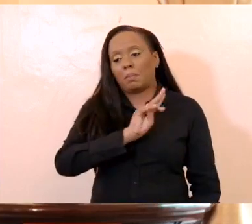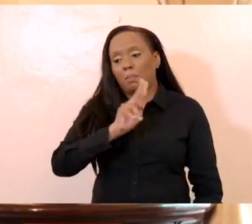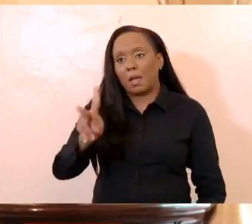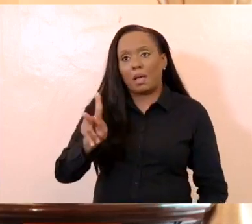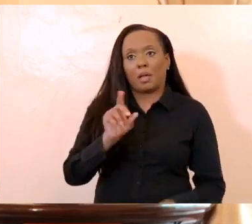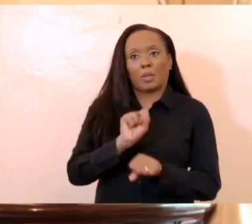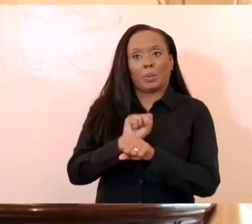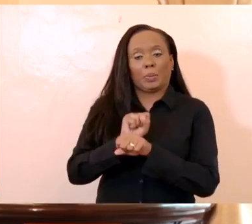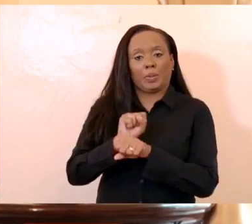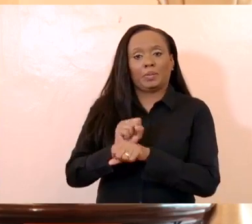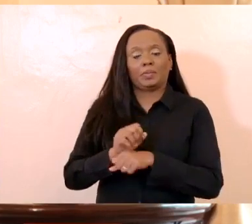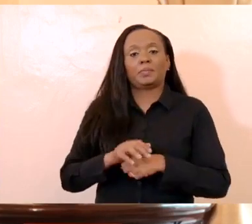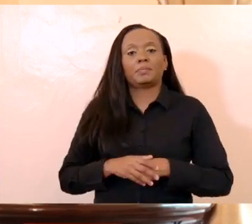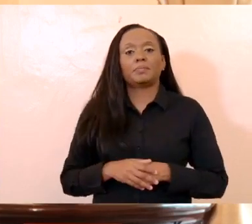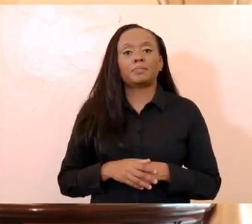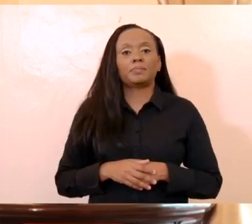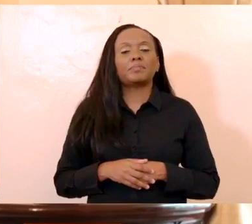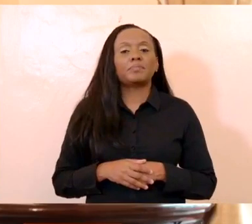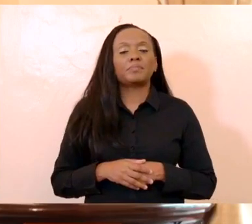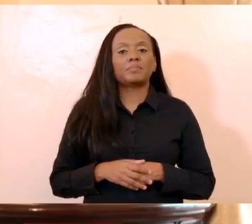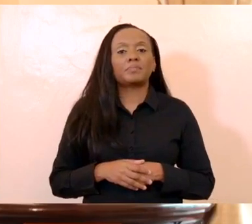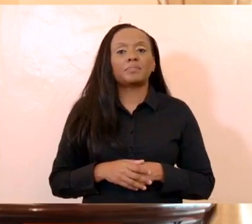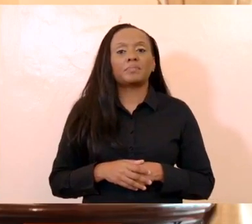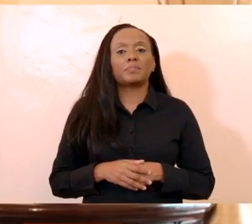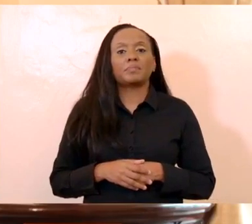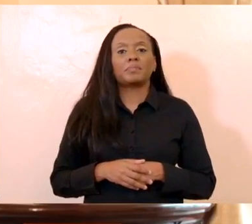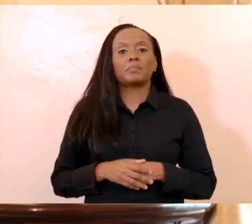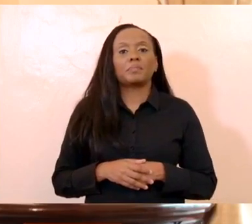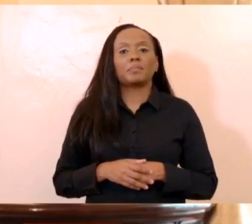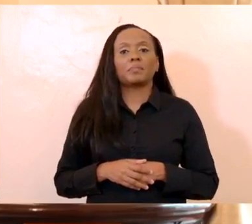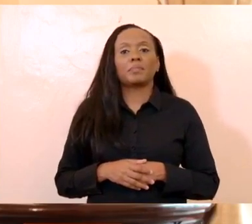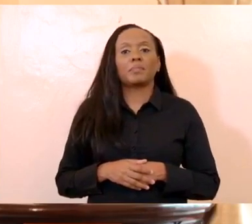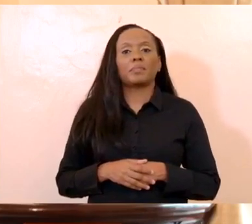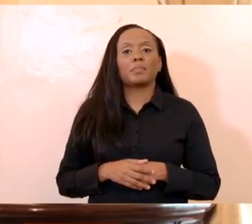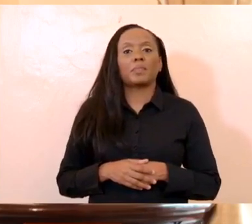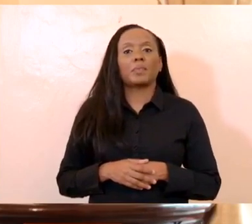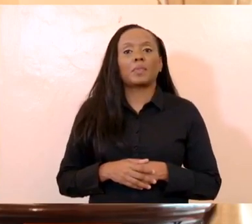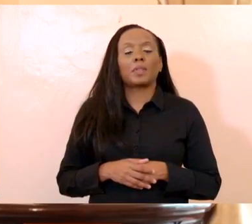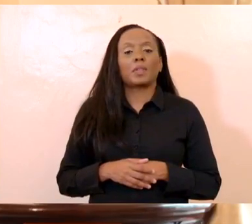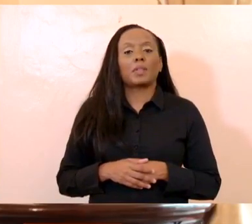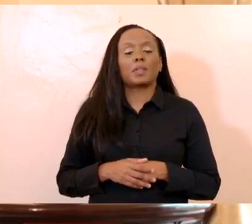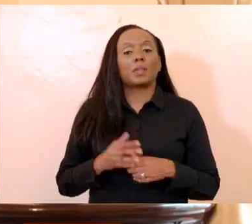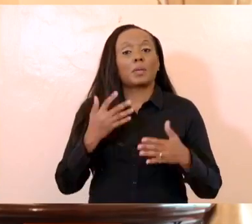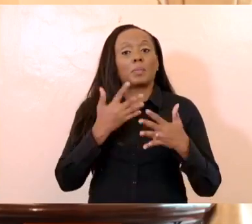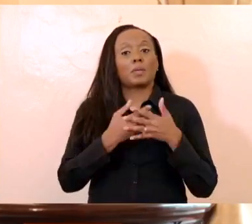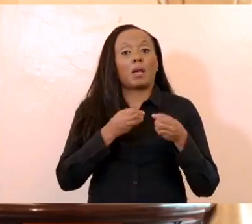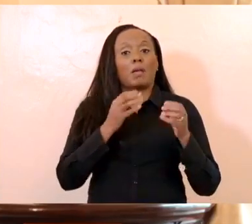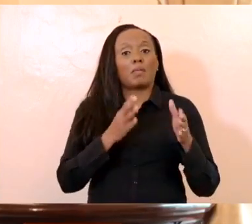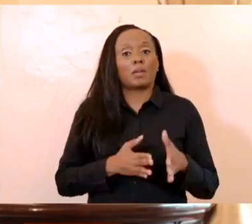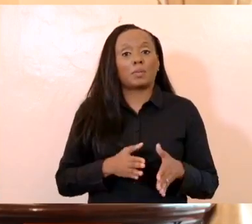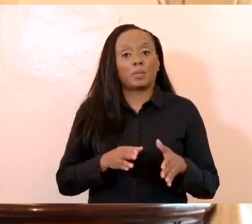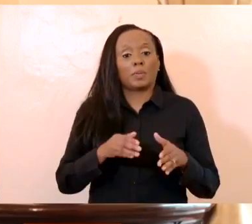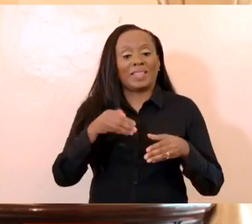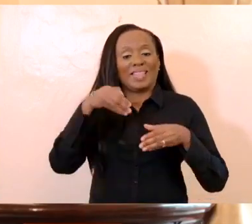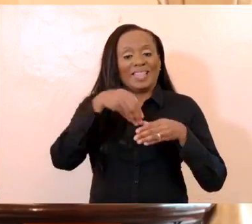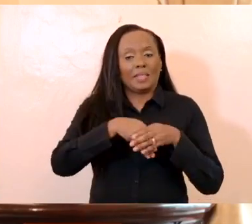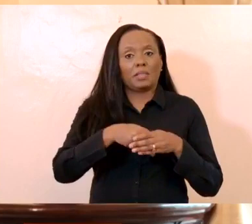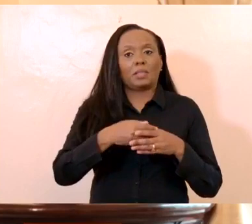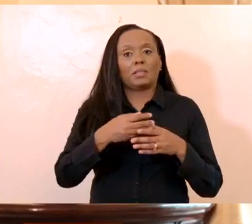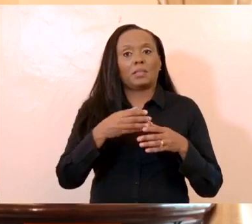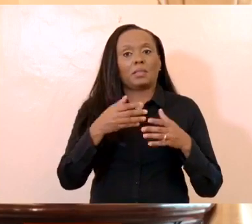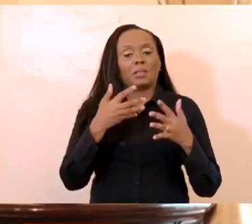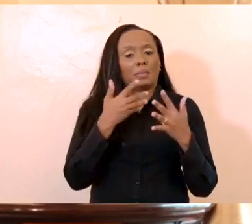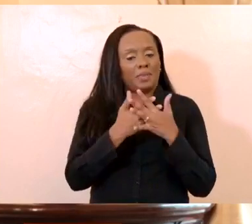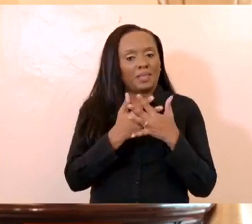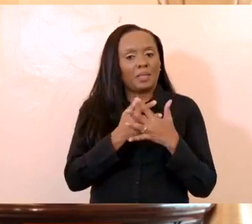duty. Of the set who was initially in the prison during the lockdown, all but 10,